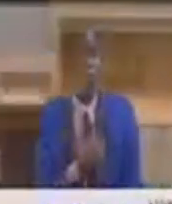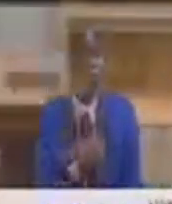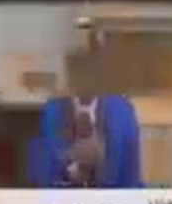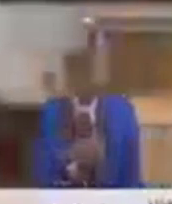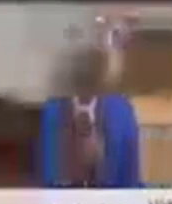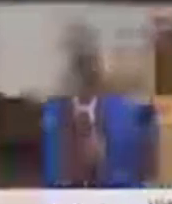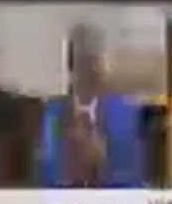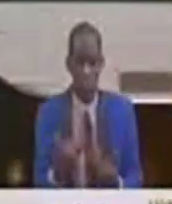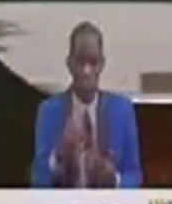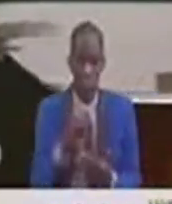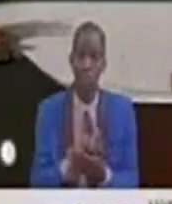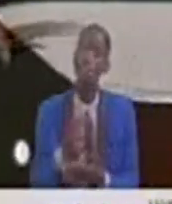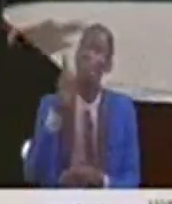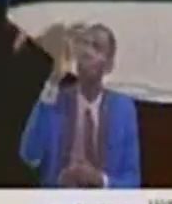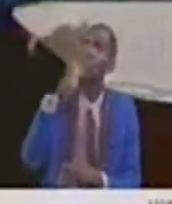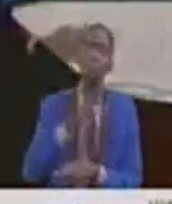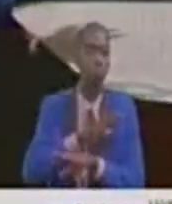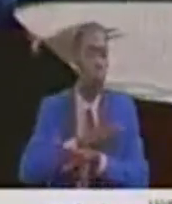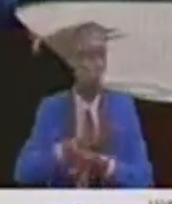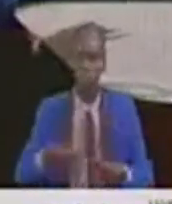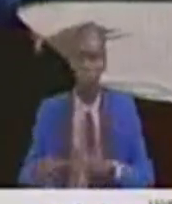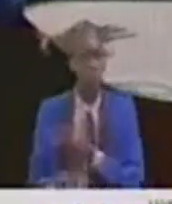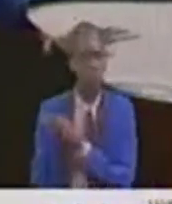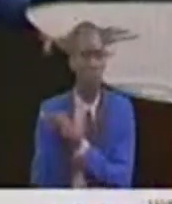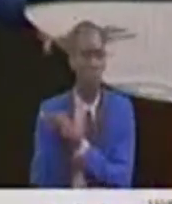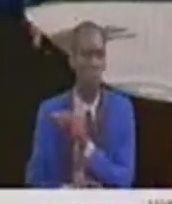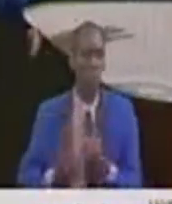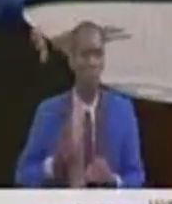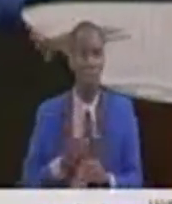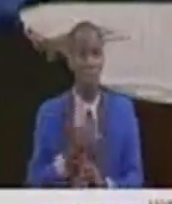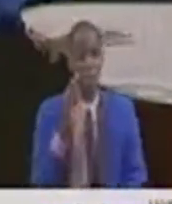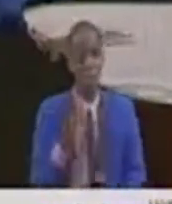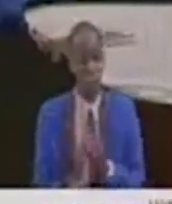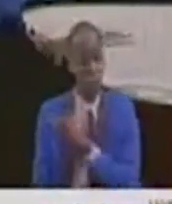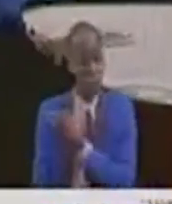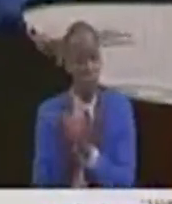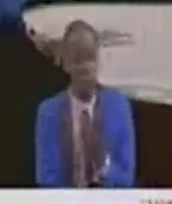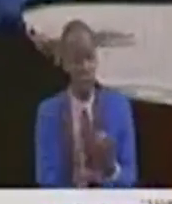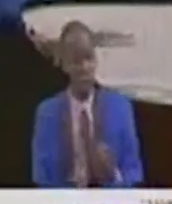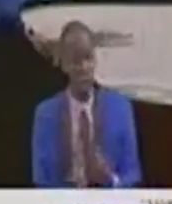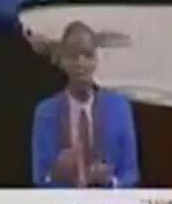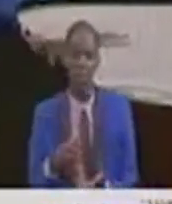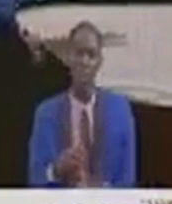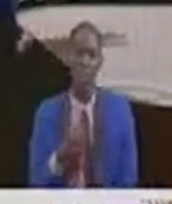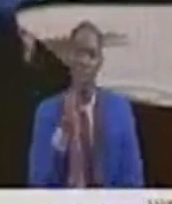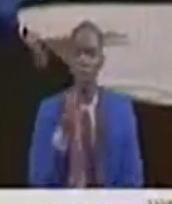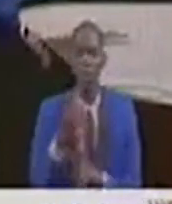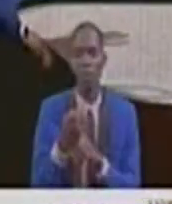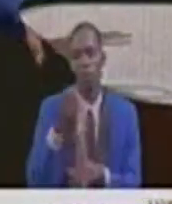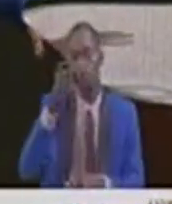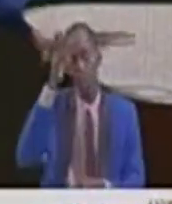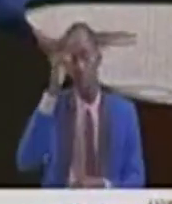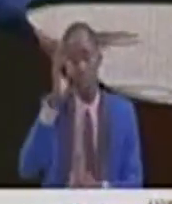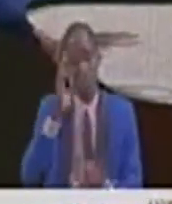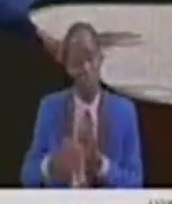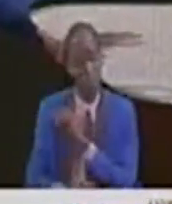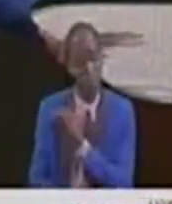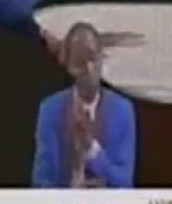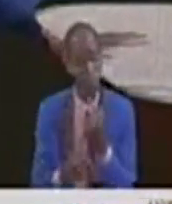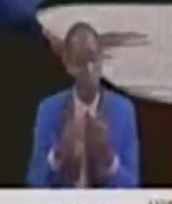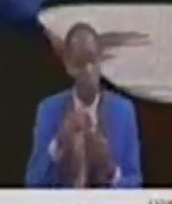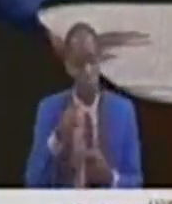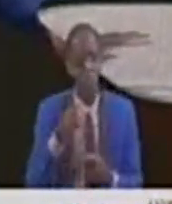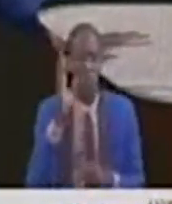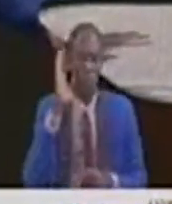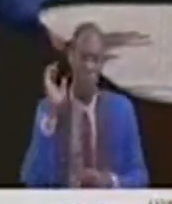not tempt us. If temptation comes, it's coming from Satan. And if it ever comes to you, you'll